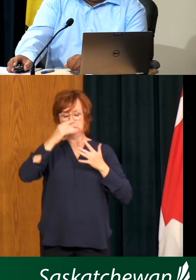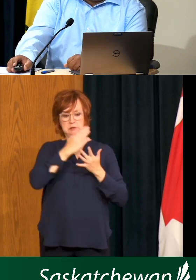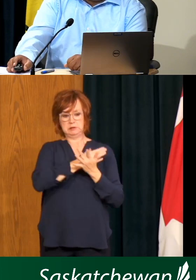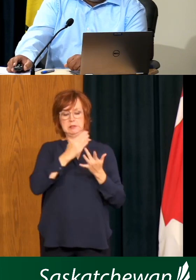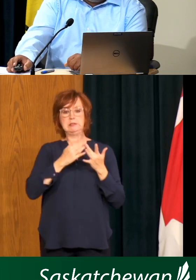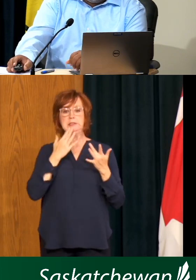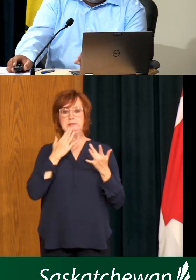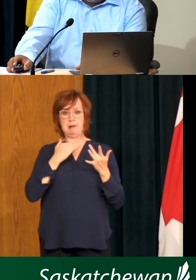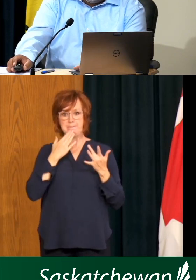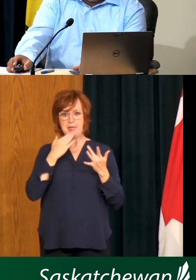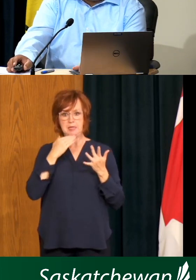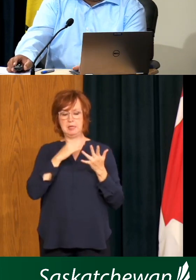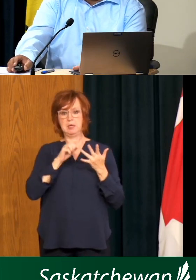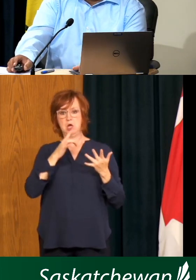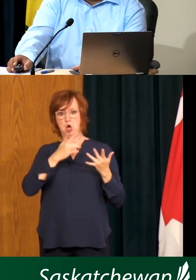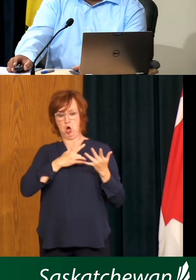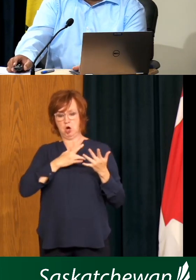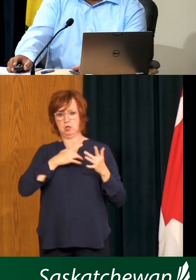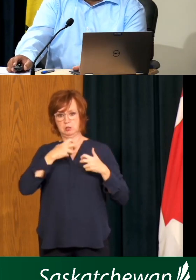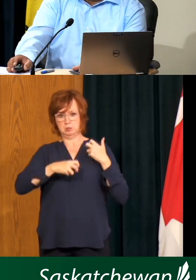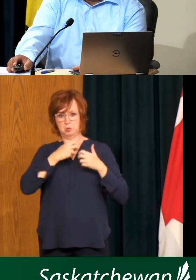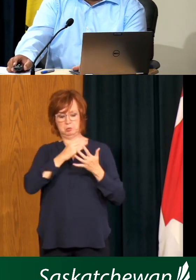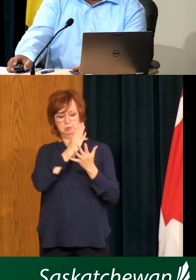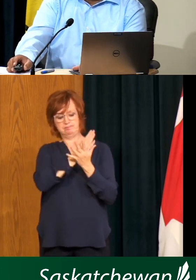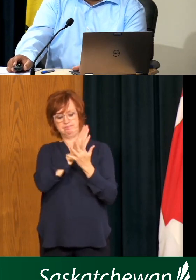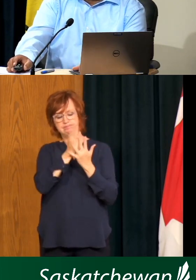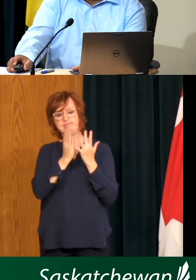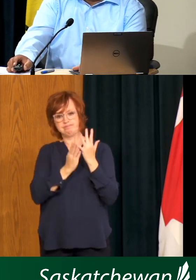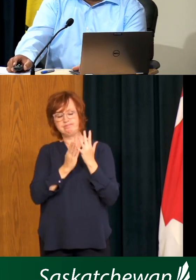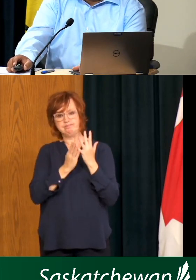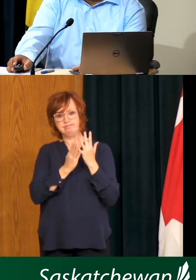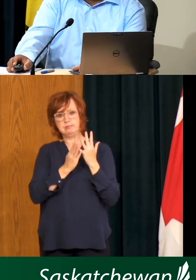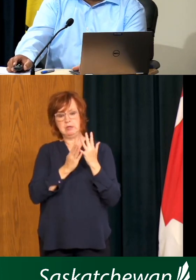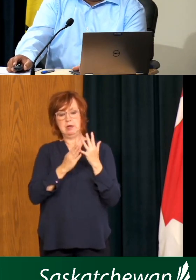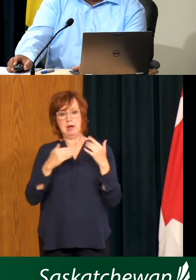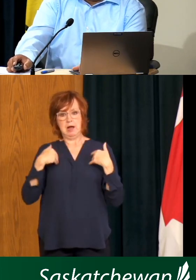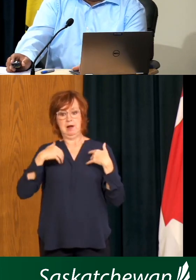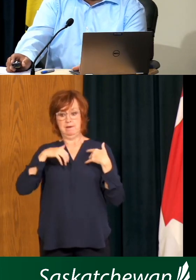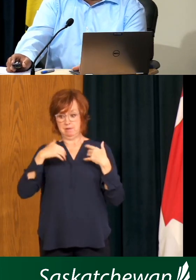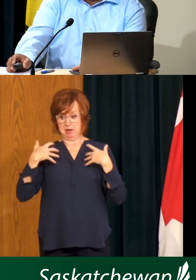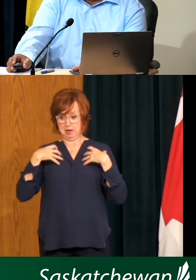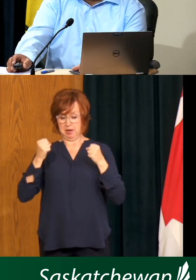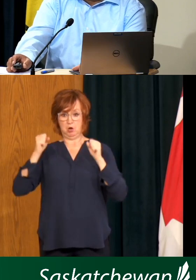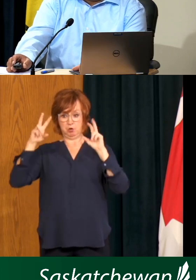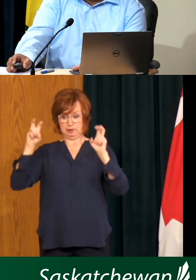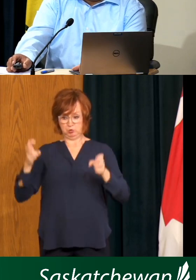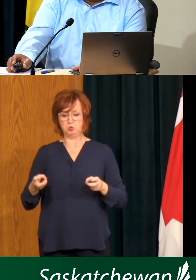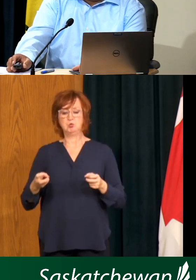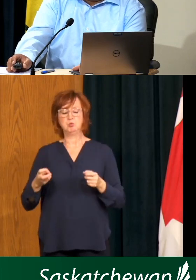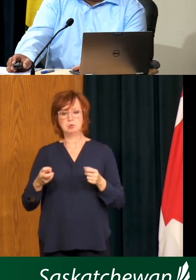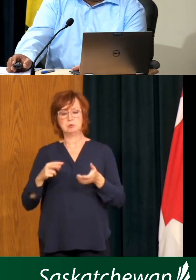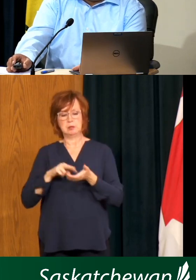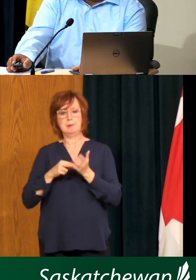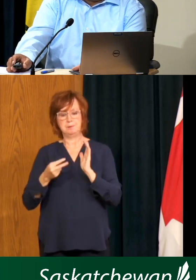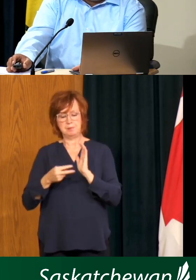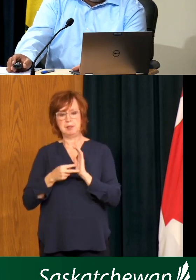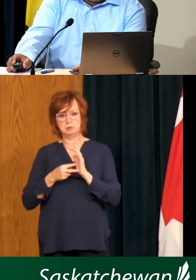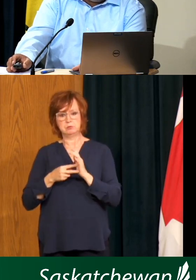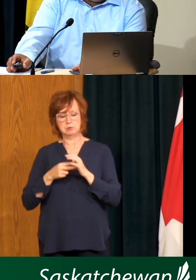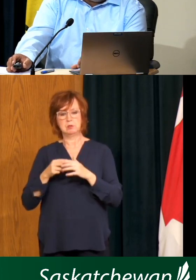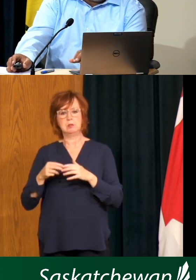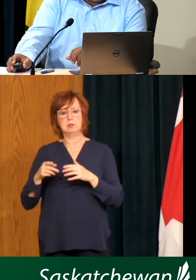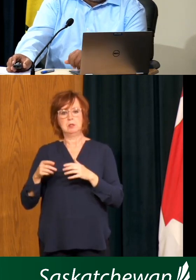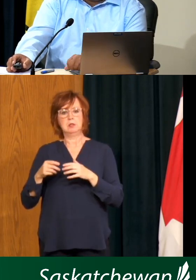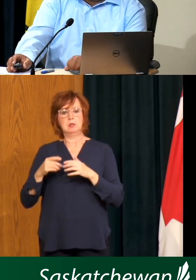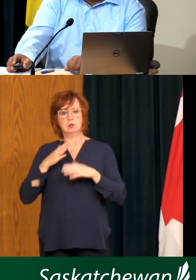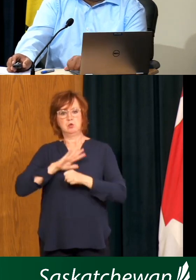disease, these seem to be the most common risk factors that increase the risk of serious illness. And of course, these are more common in older age groups and